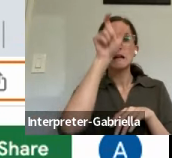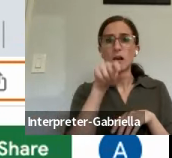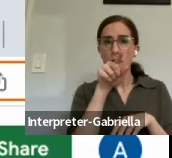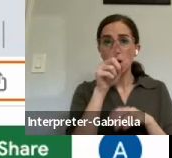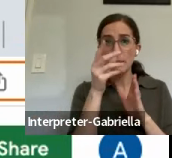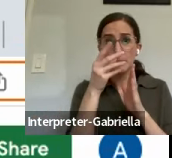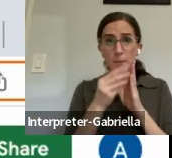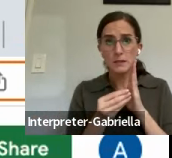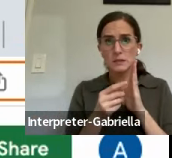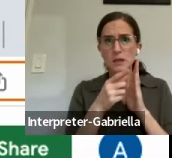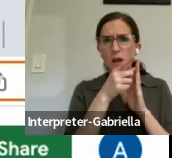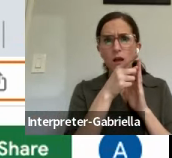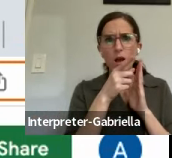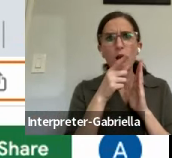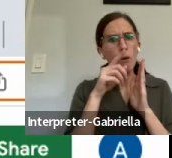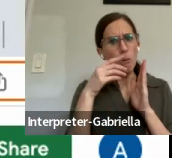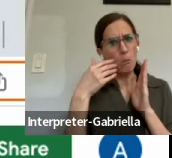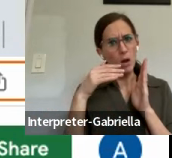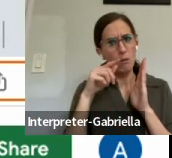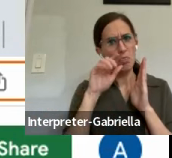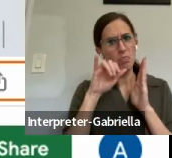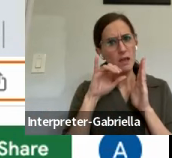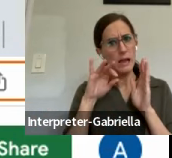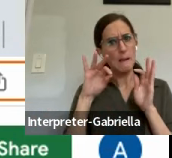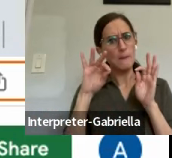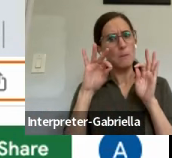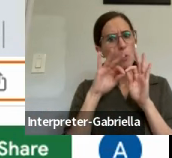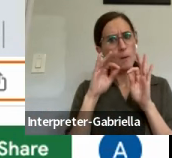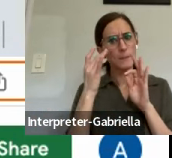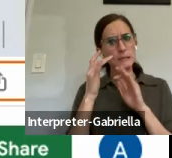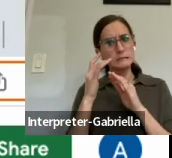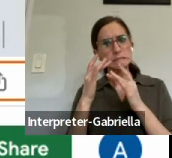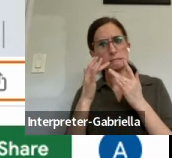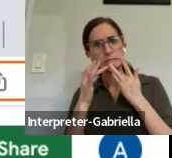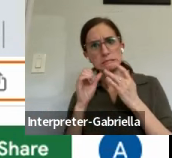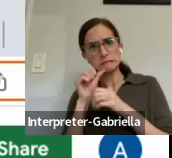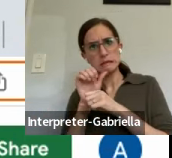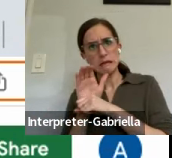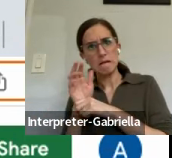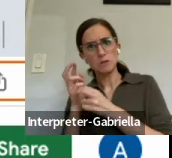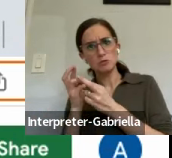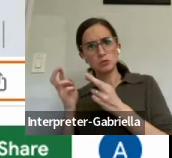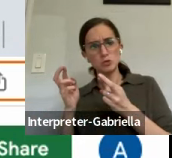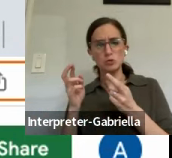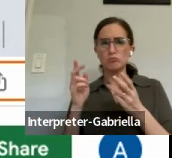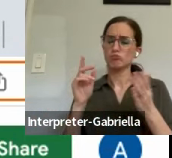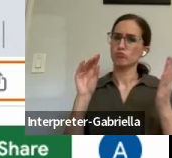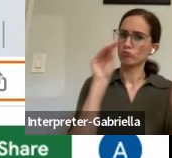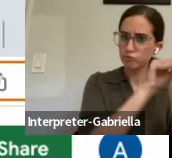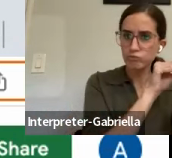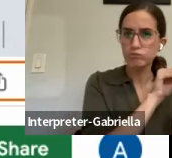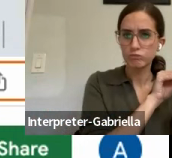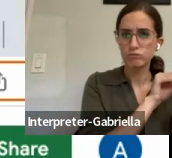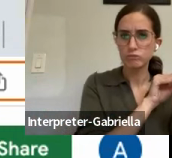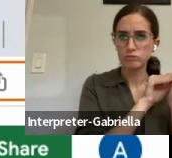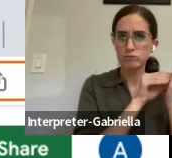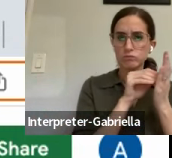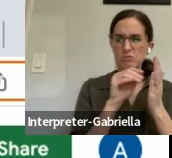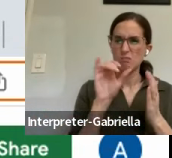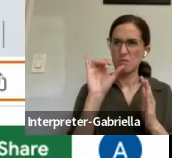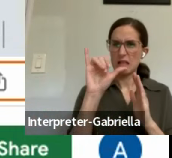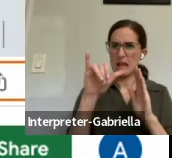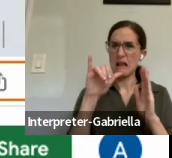the limited resources? Quiero aclarar, estos 5 minutos no son para volver a empezar desde cero una